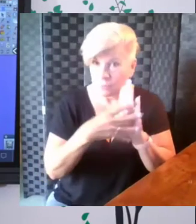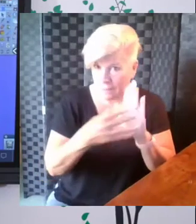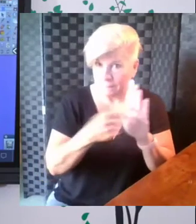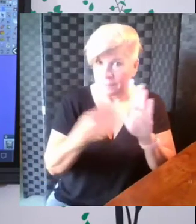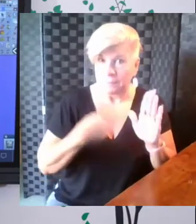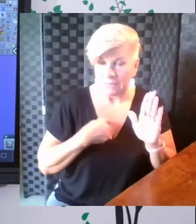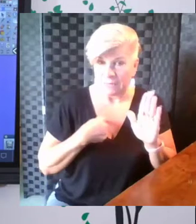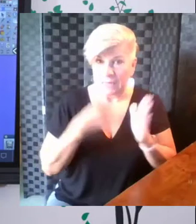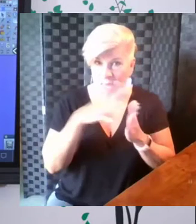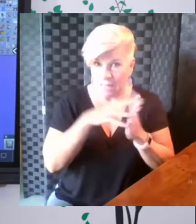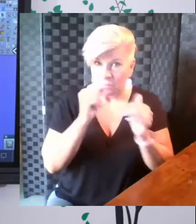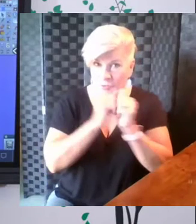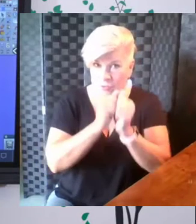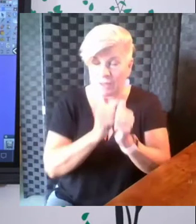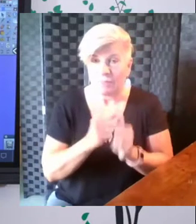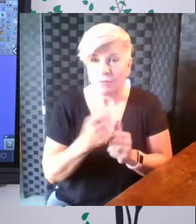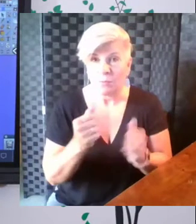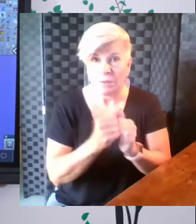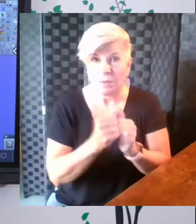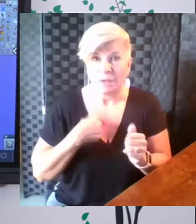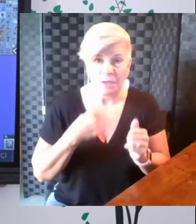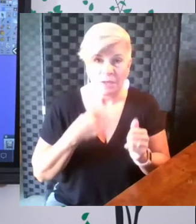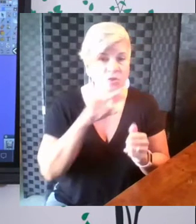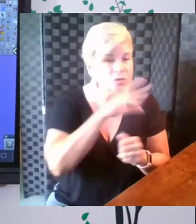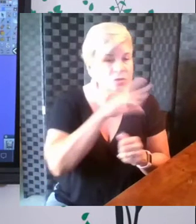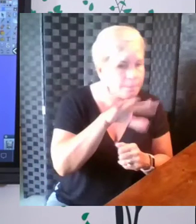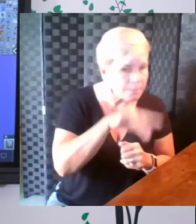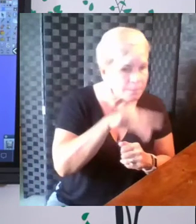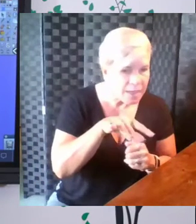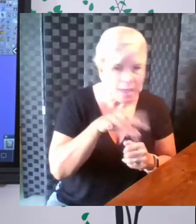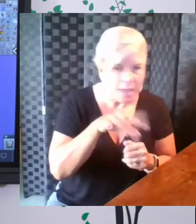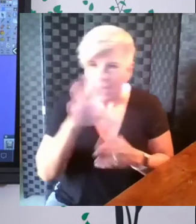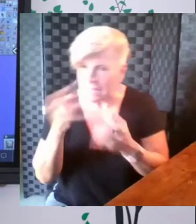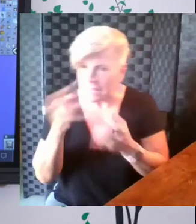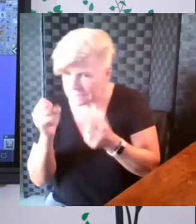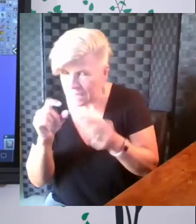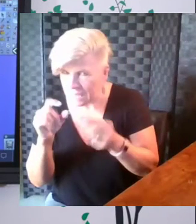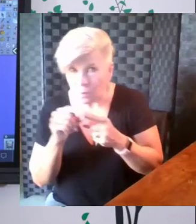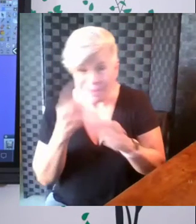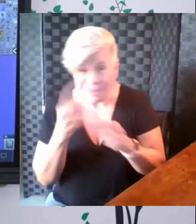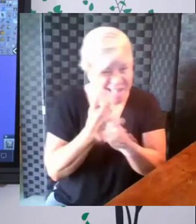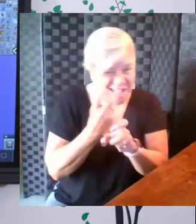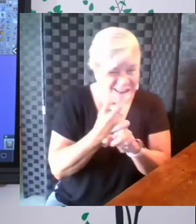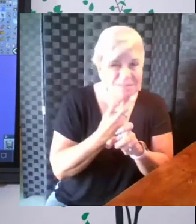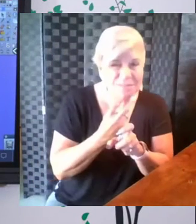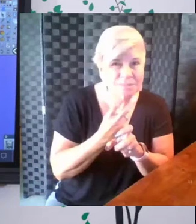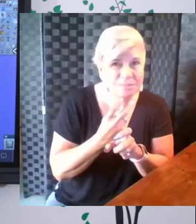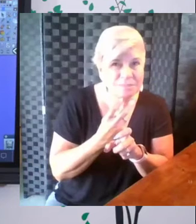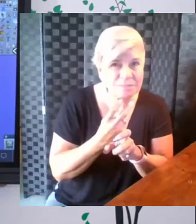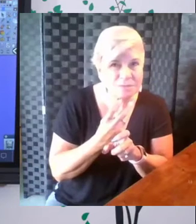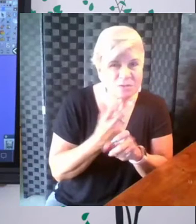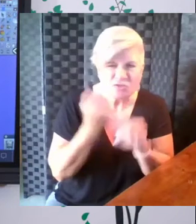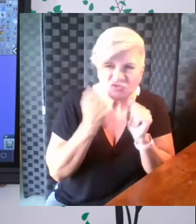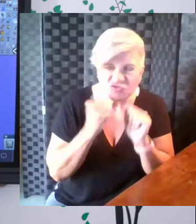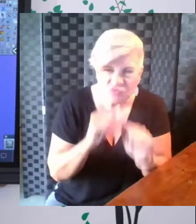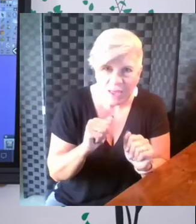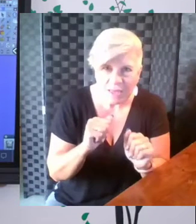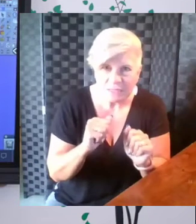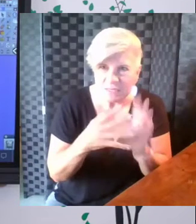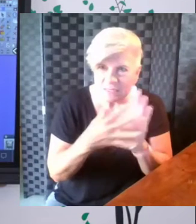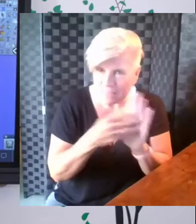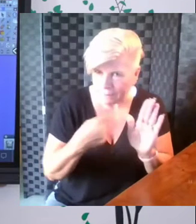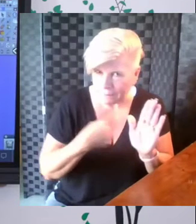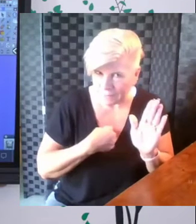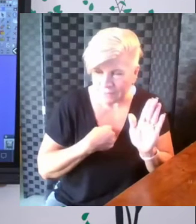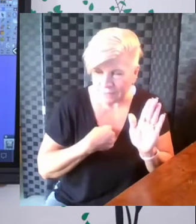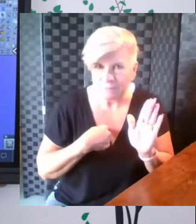me and say the words as I'm reading them. Try to read them on your own. And if they're too hard, just try to learn from me.